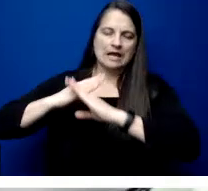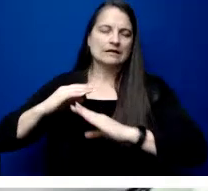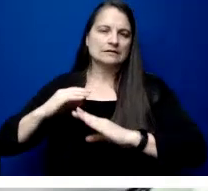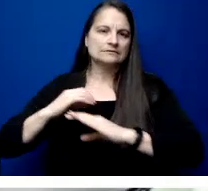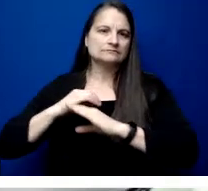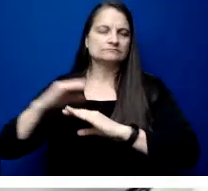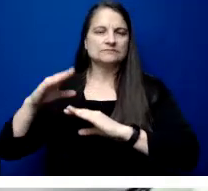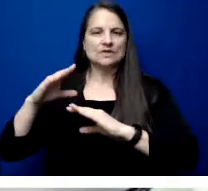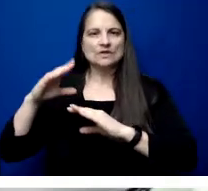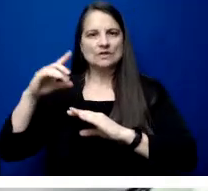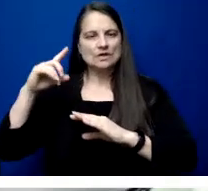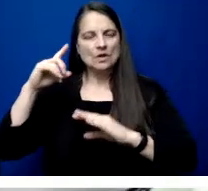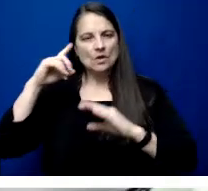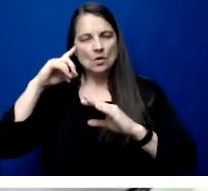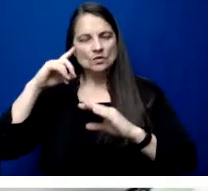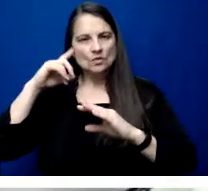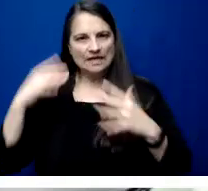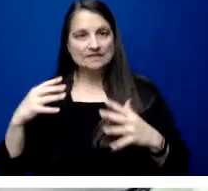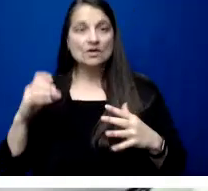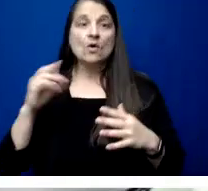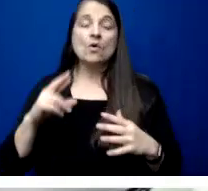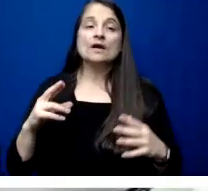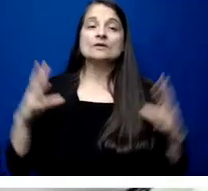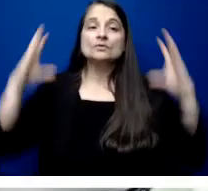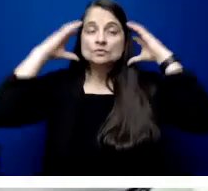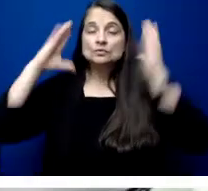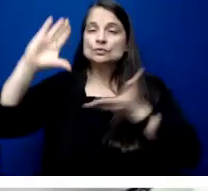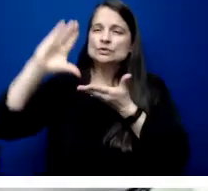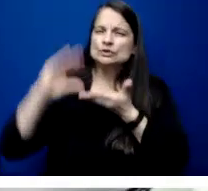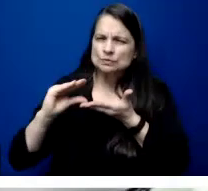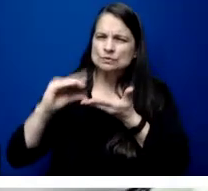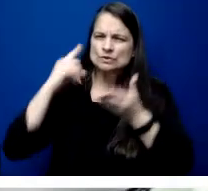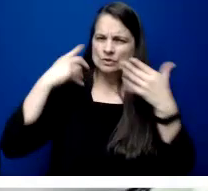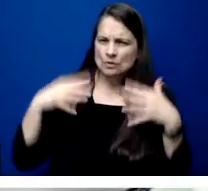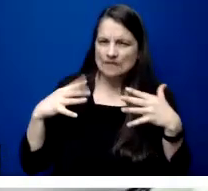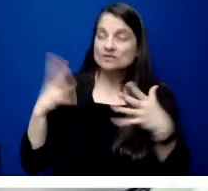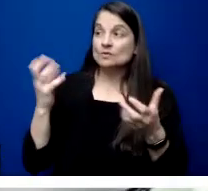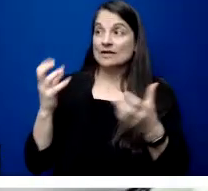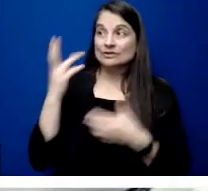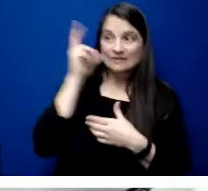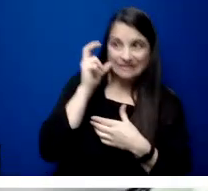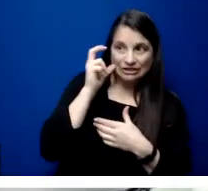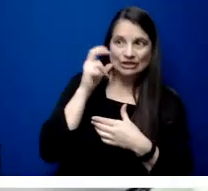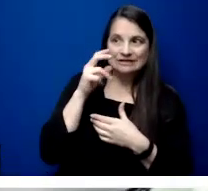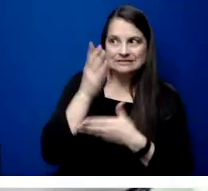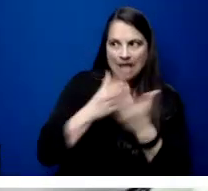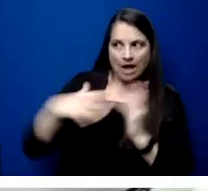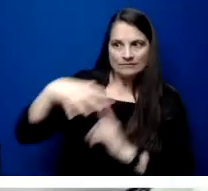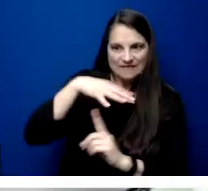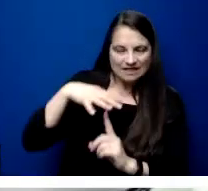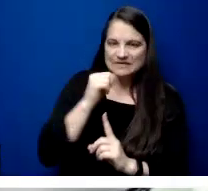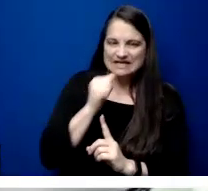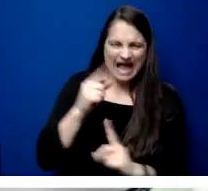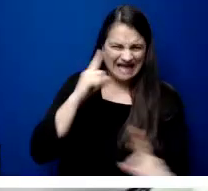also noise reducing headphones. So if you don't want to completely block out everything, but you still want to kind of be able to hear your surroundings, but have